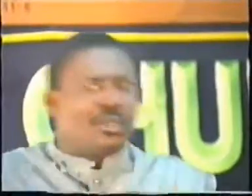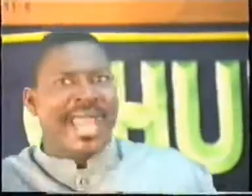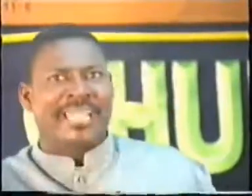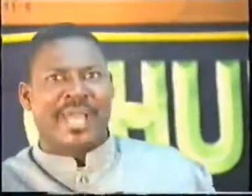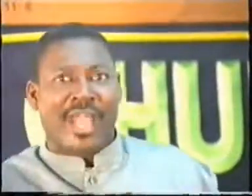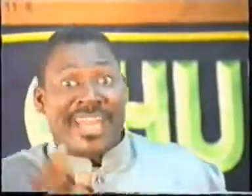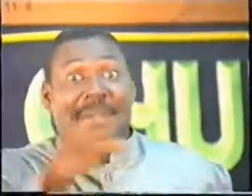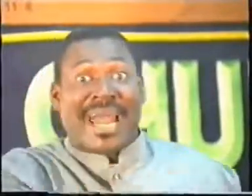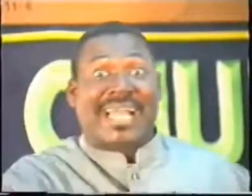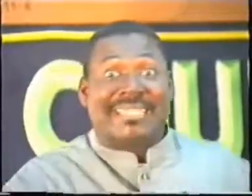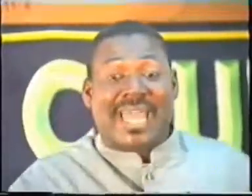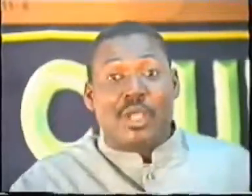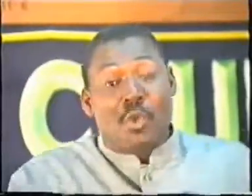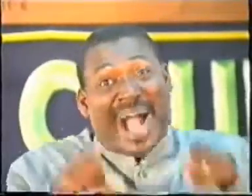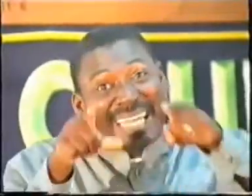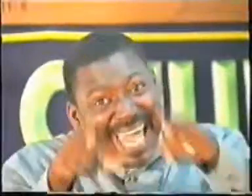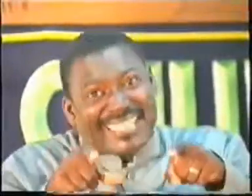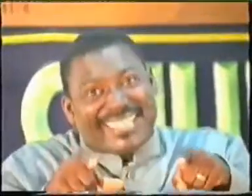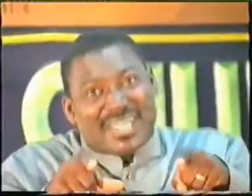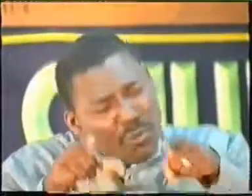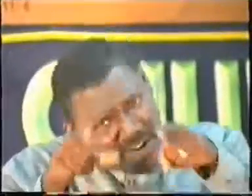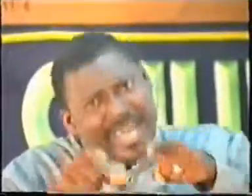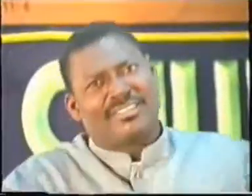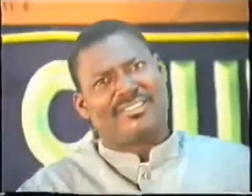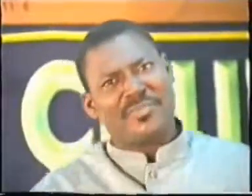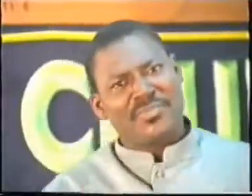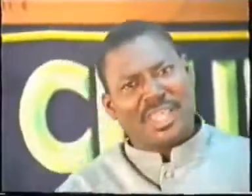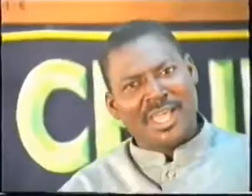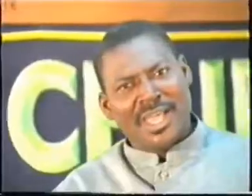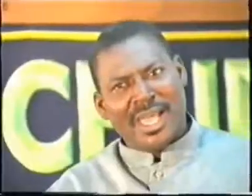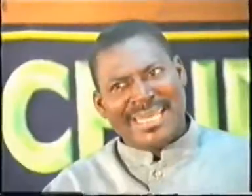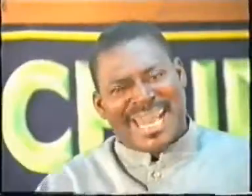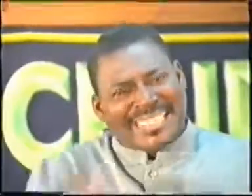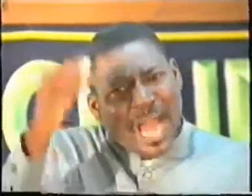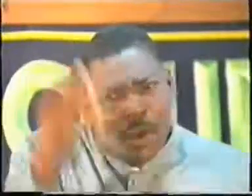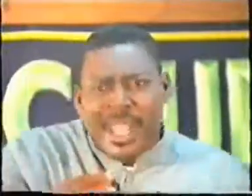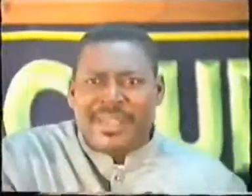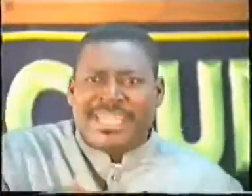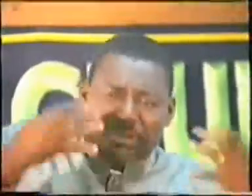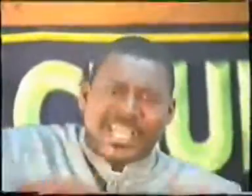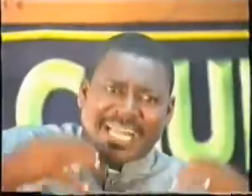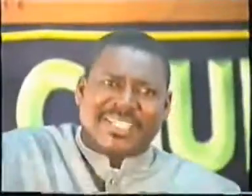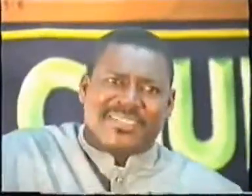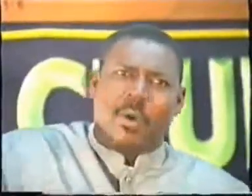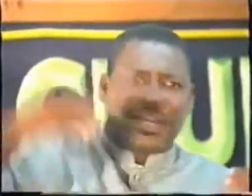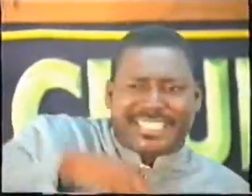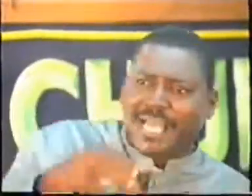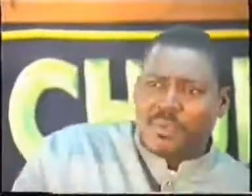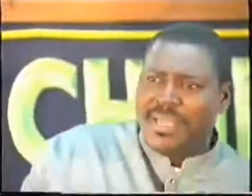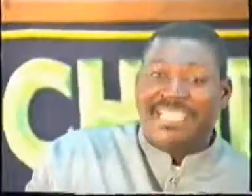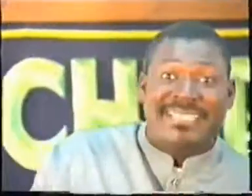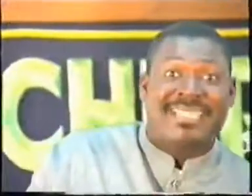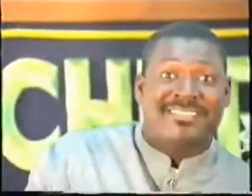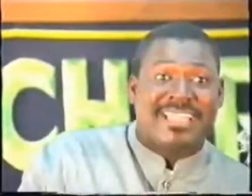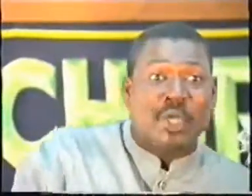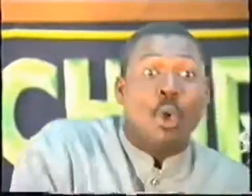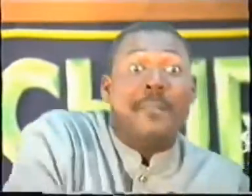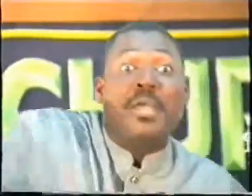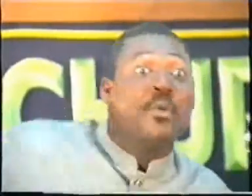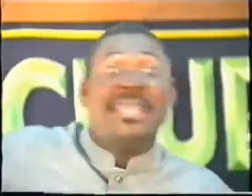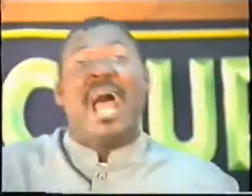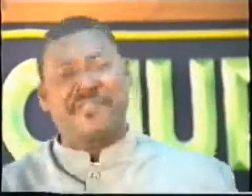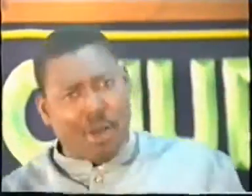I want to me, and you know, and like I said, you are cursed with a curse. Na saa nnome no ne yɛn nso yɛaka kyɛ wo sɛ wɔ christian so mu no deɛ jesus christ